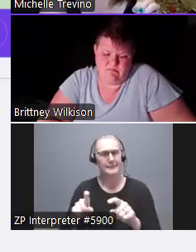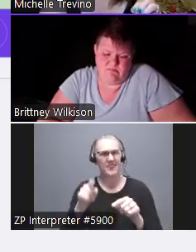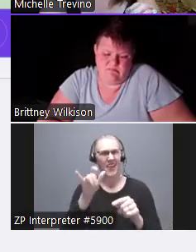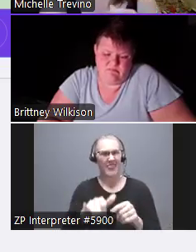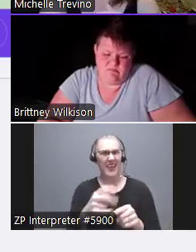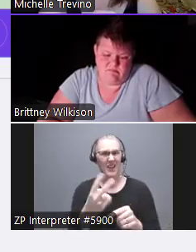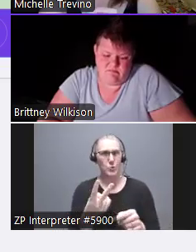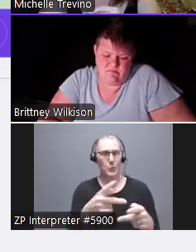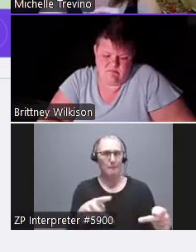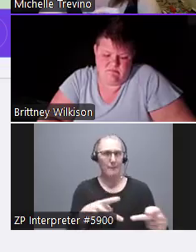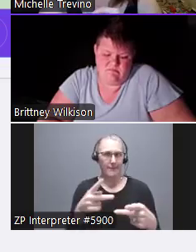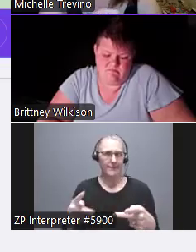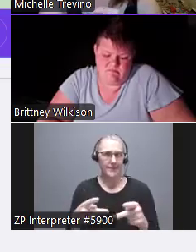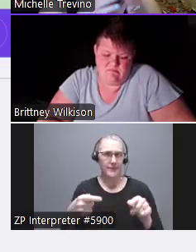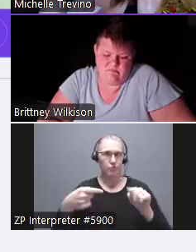locations.